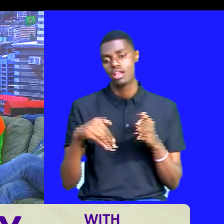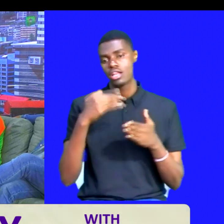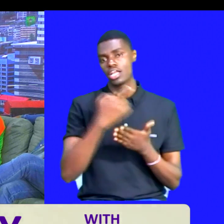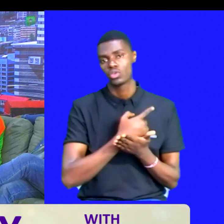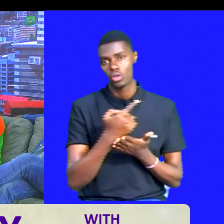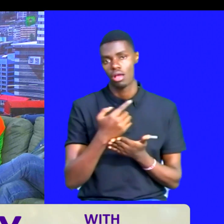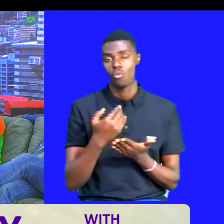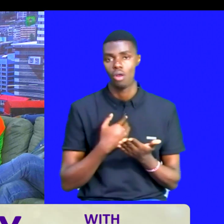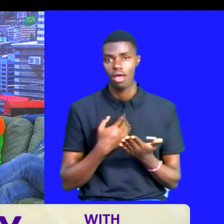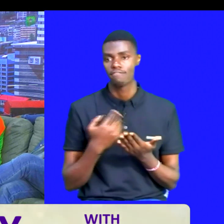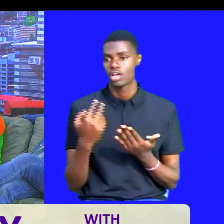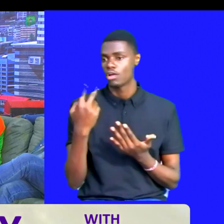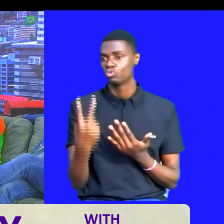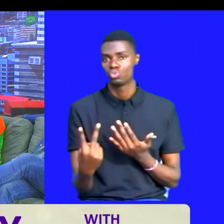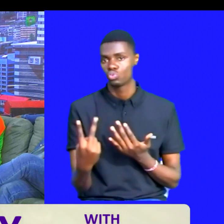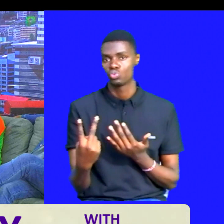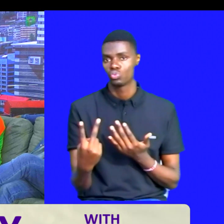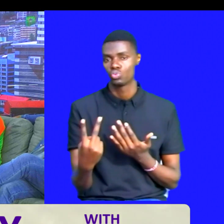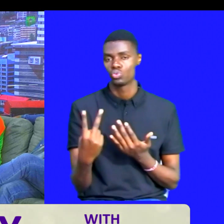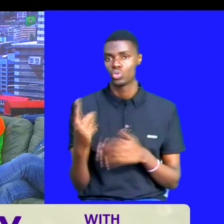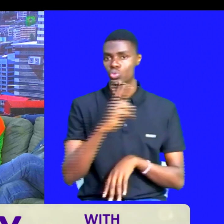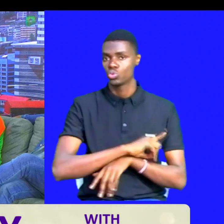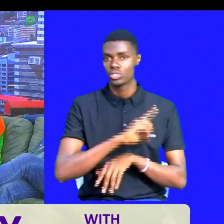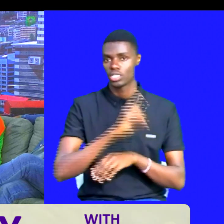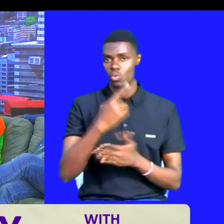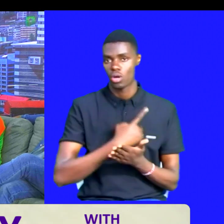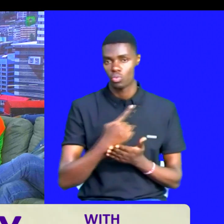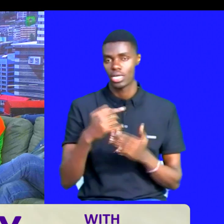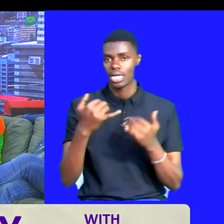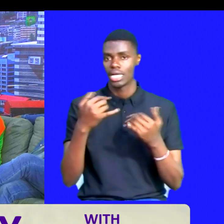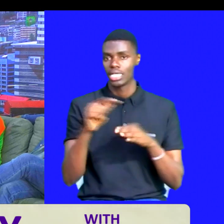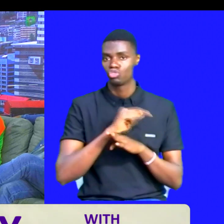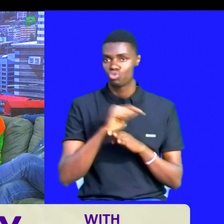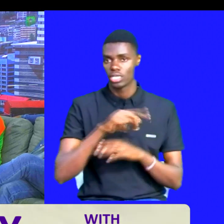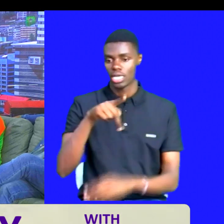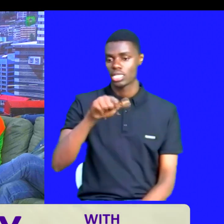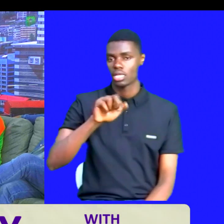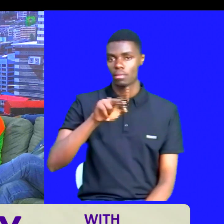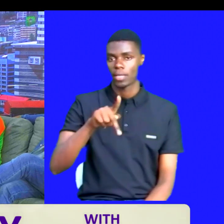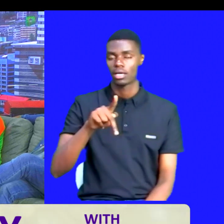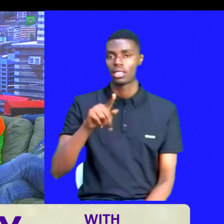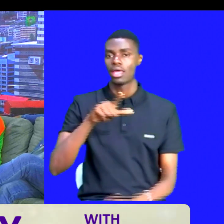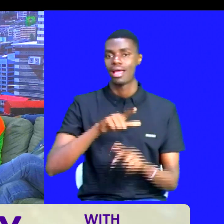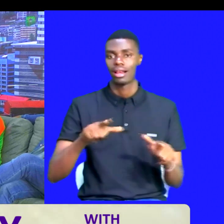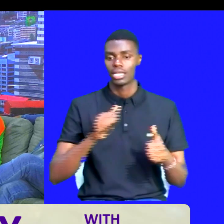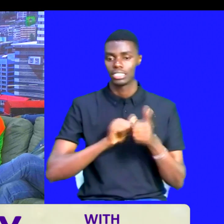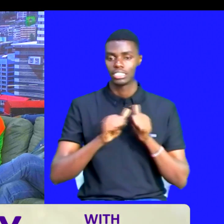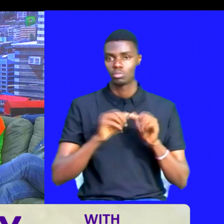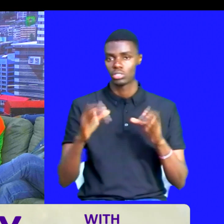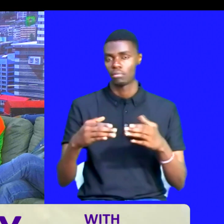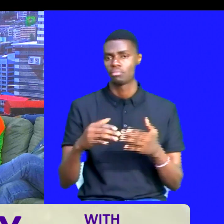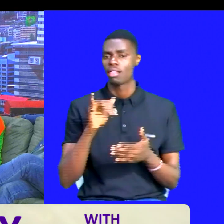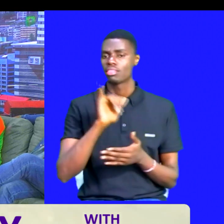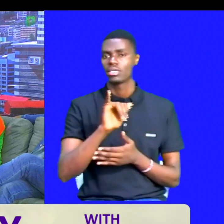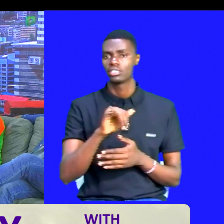We will have at least twice a week training at the Parkland Sports Club. Right. And that is just to keep them fit,